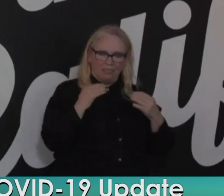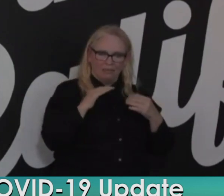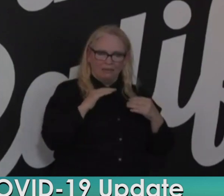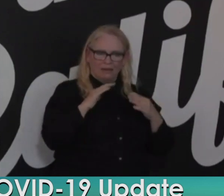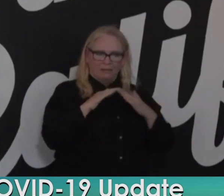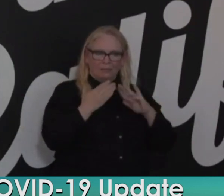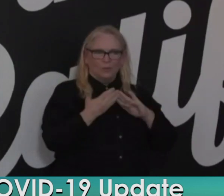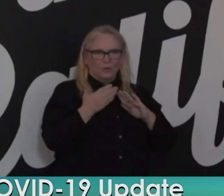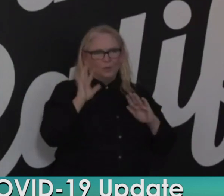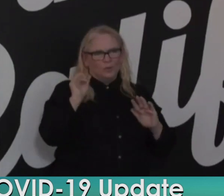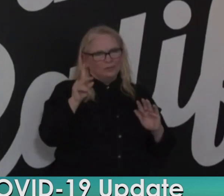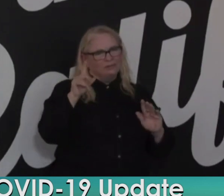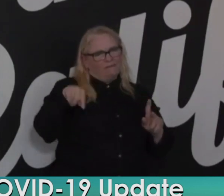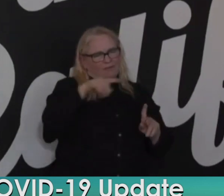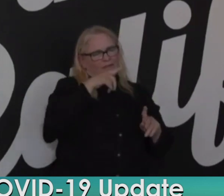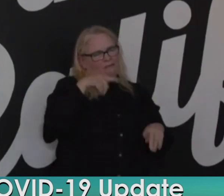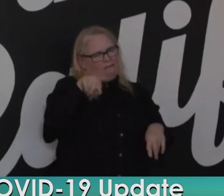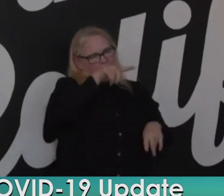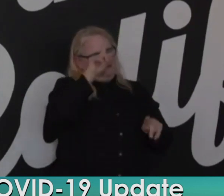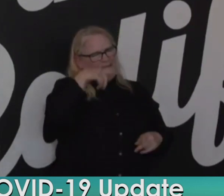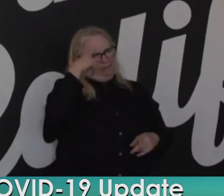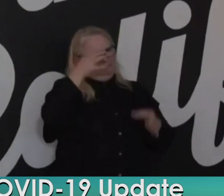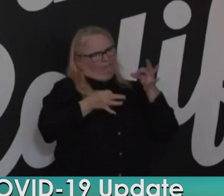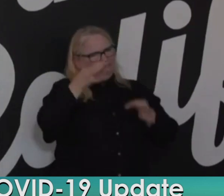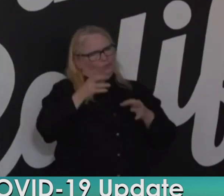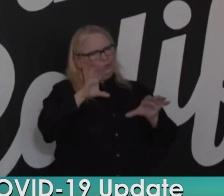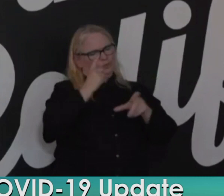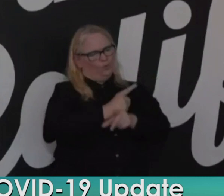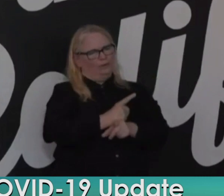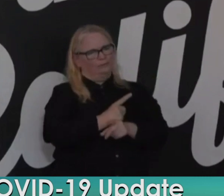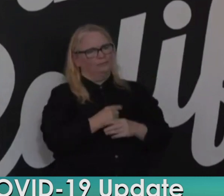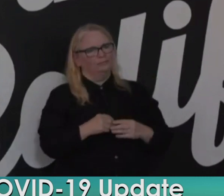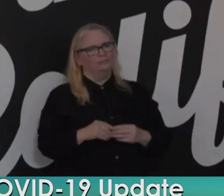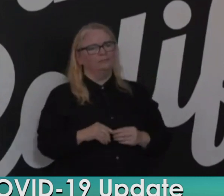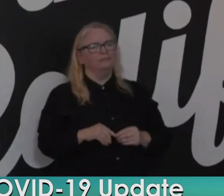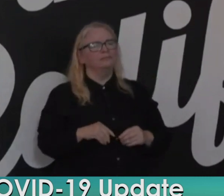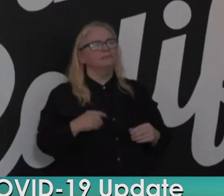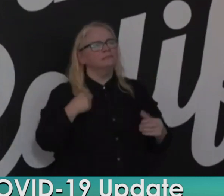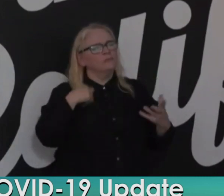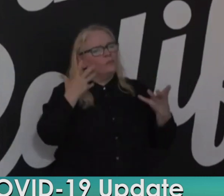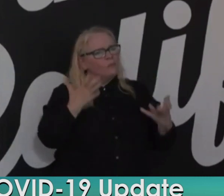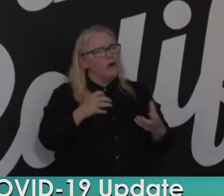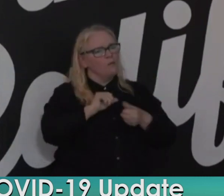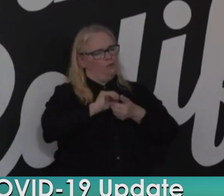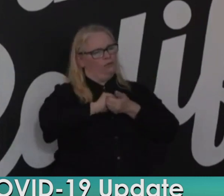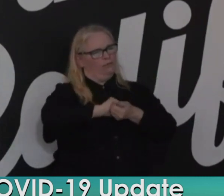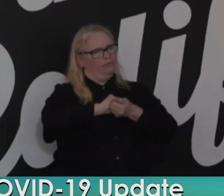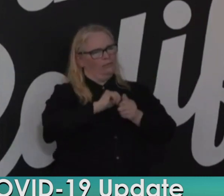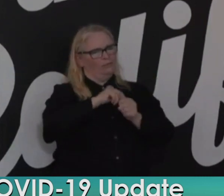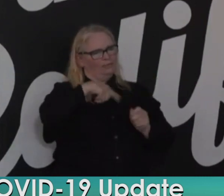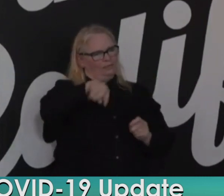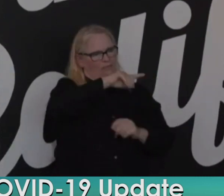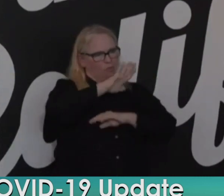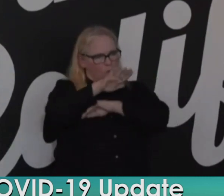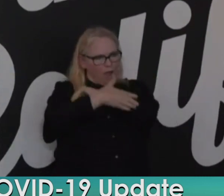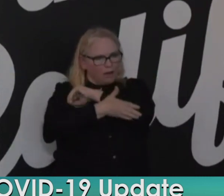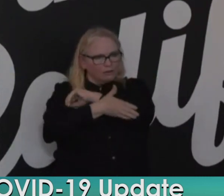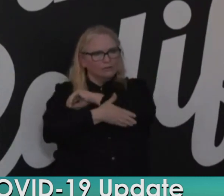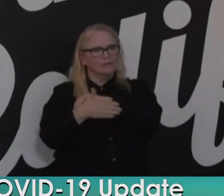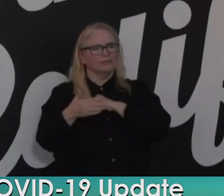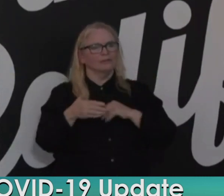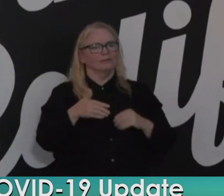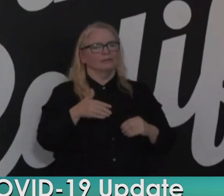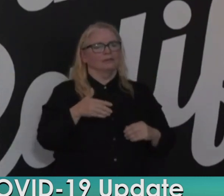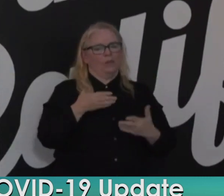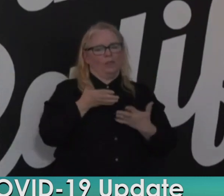the right thing and know that we are committed to working with them, as we have been, and their county representatives through CSAC, League